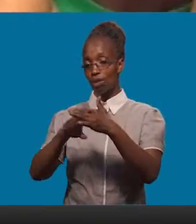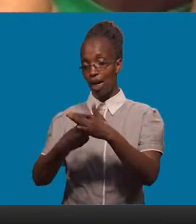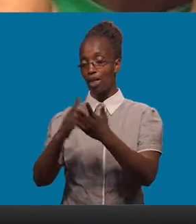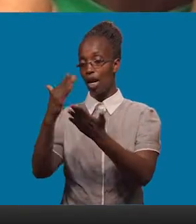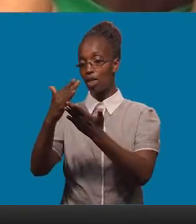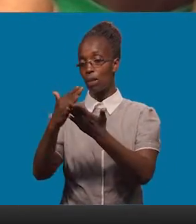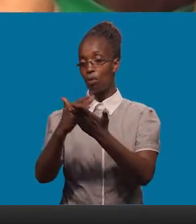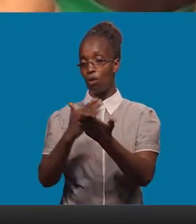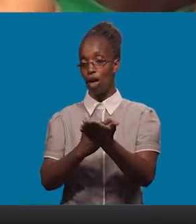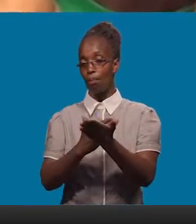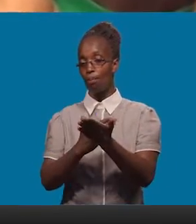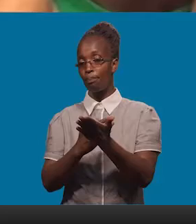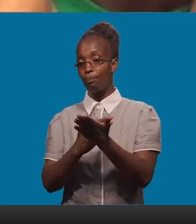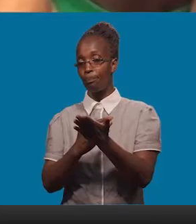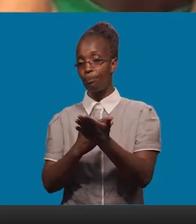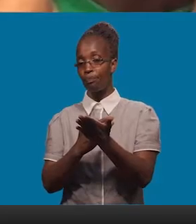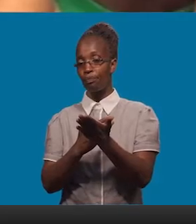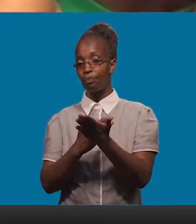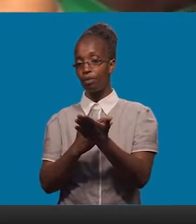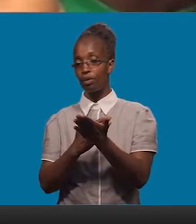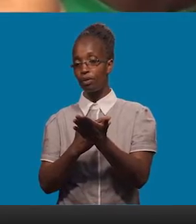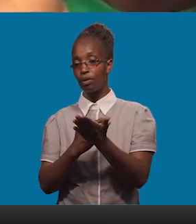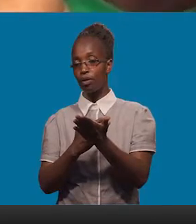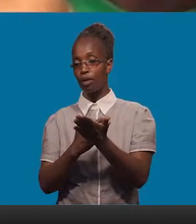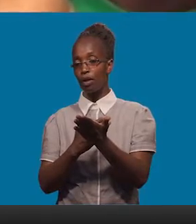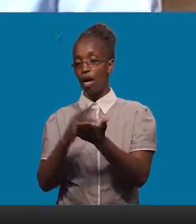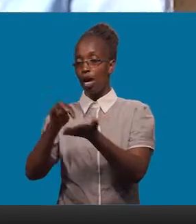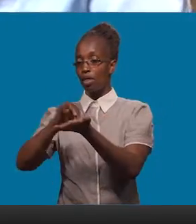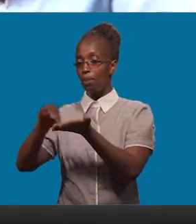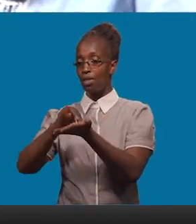that anti-FGM message can be passed across through art.